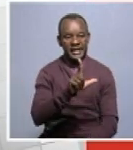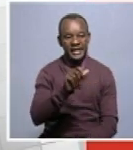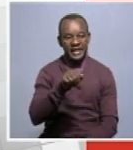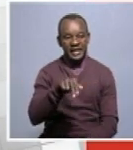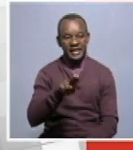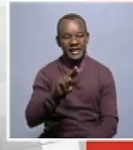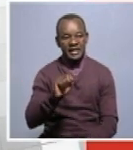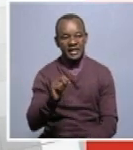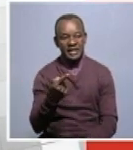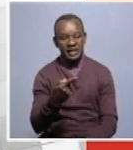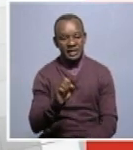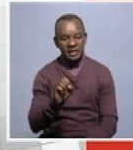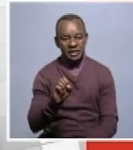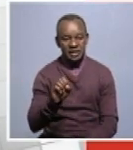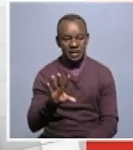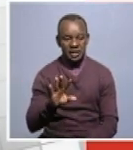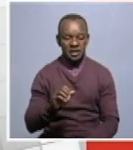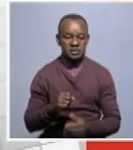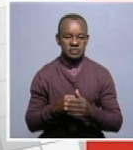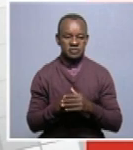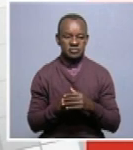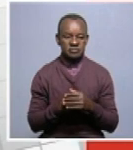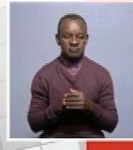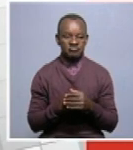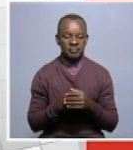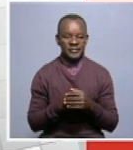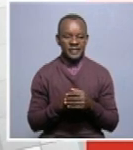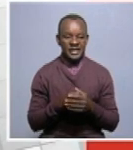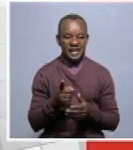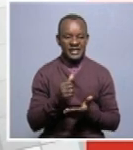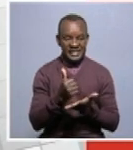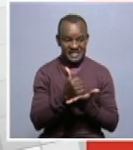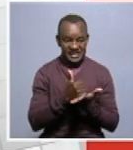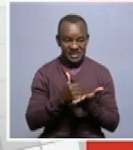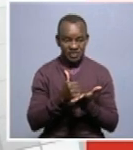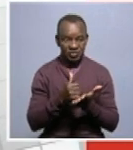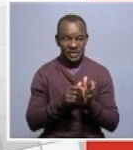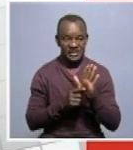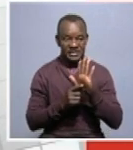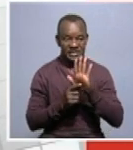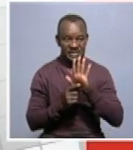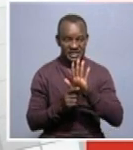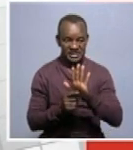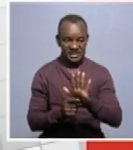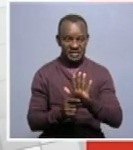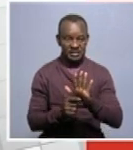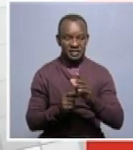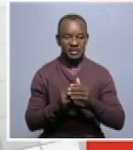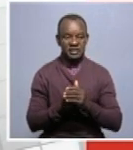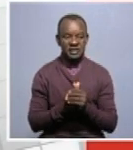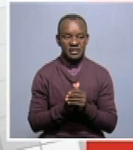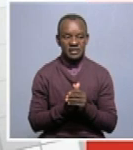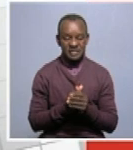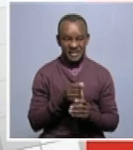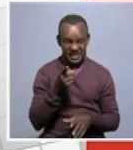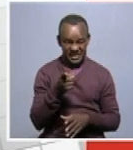the world. And as you have indicated in your introduction, Currently, more than 98 countries have reported